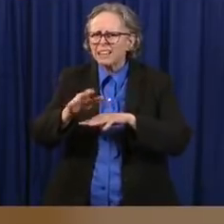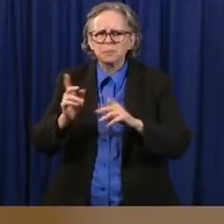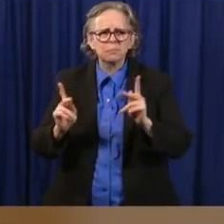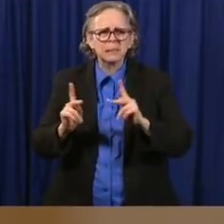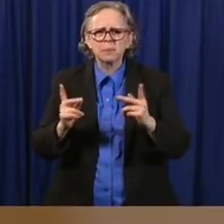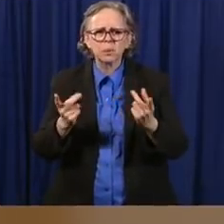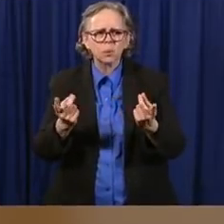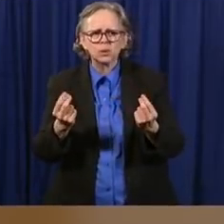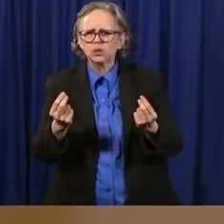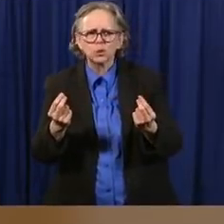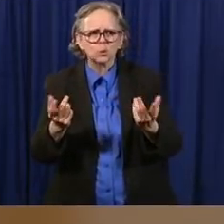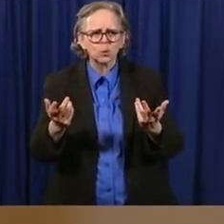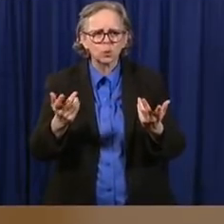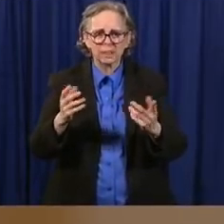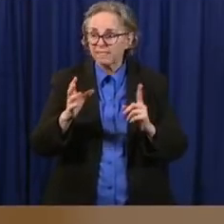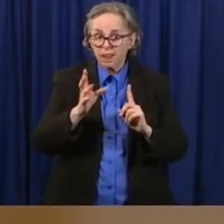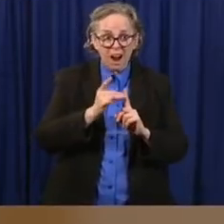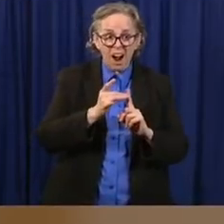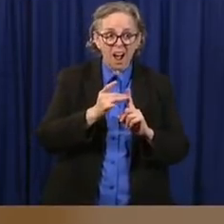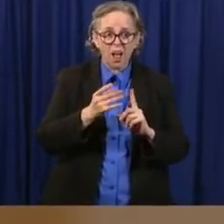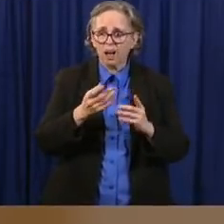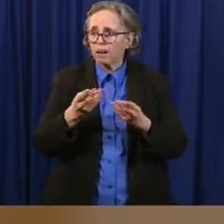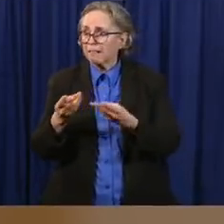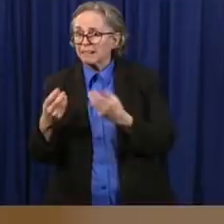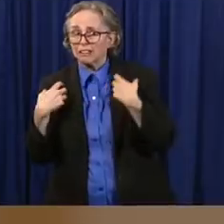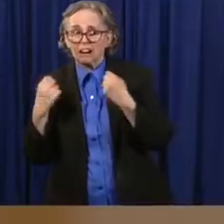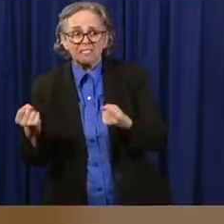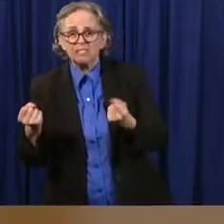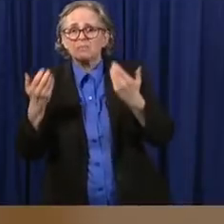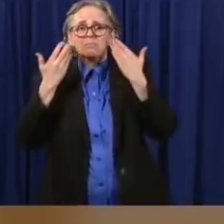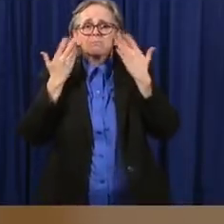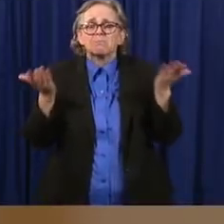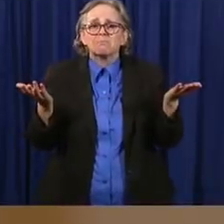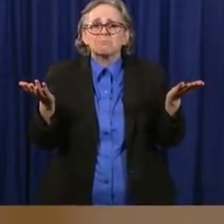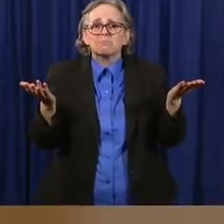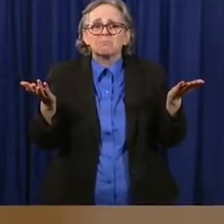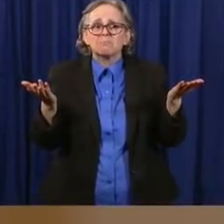and recovered, but it also is how we will be able to,